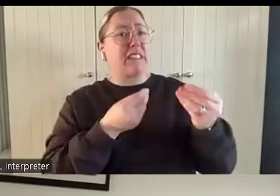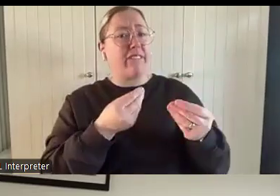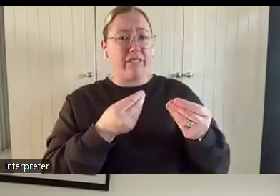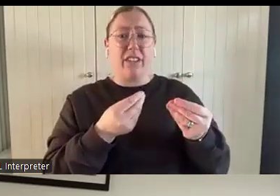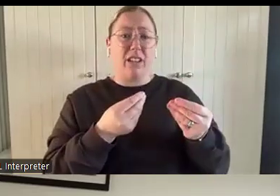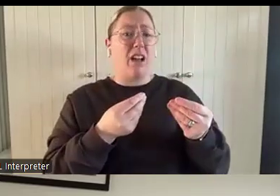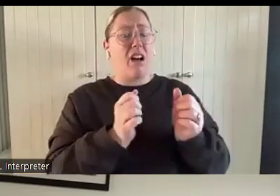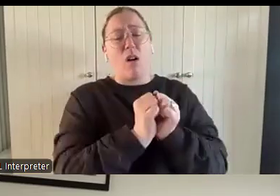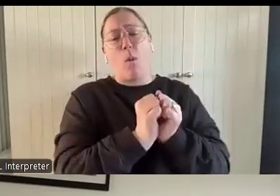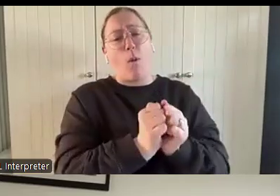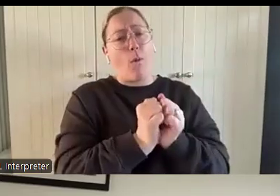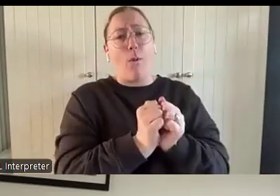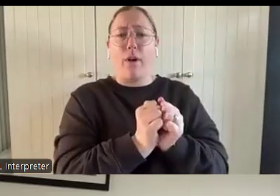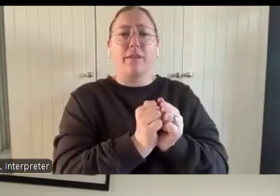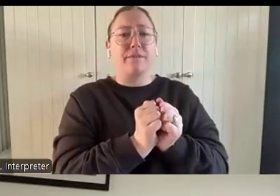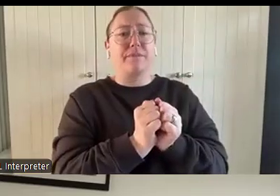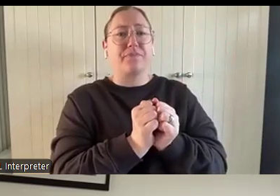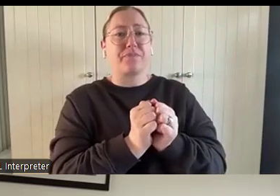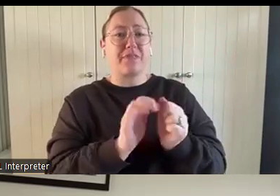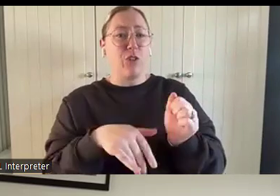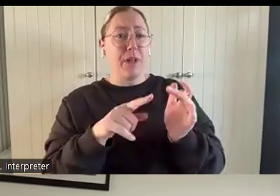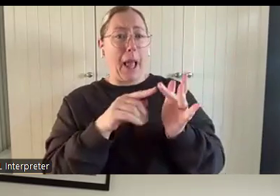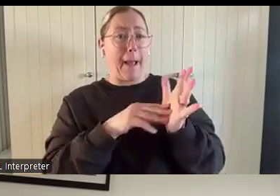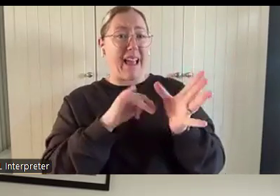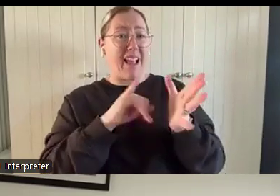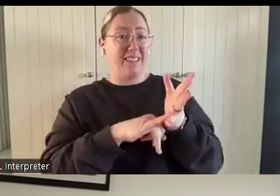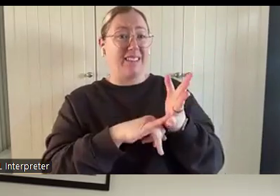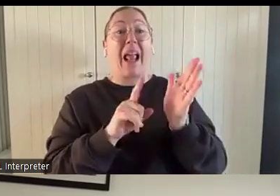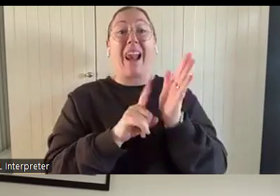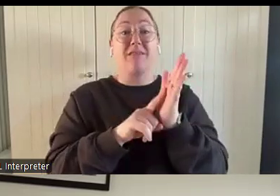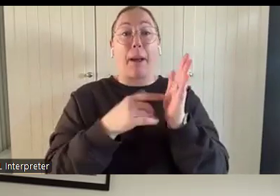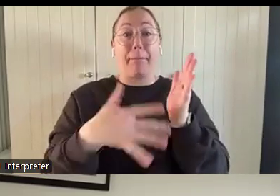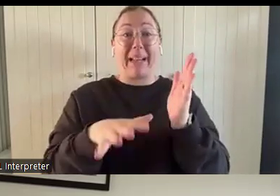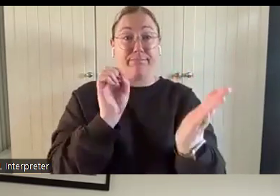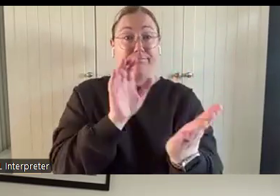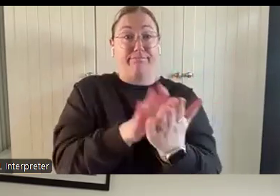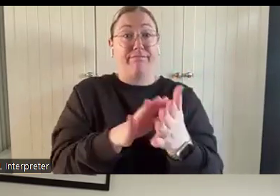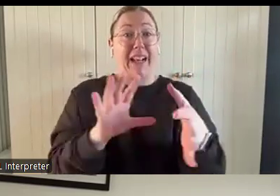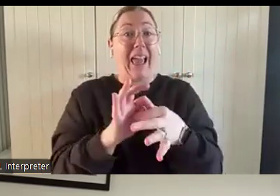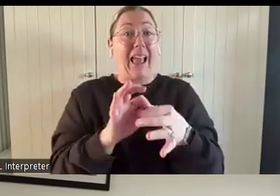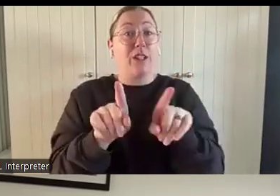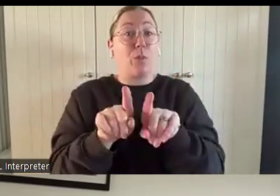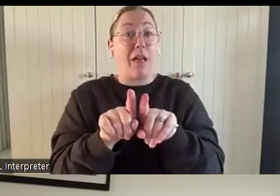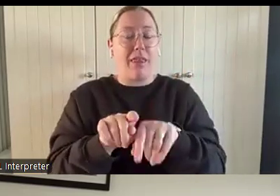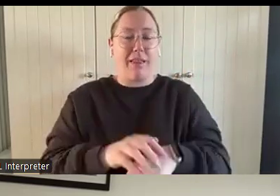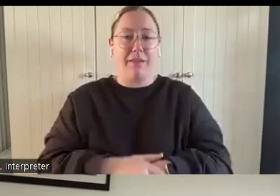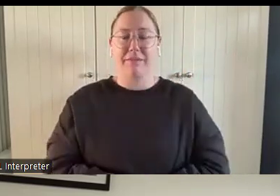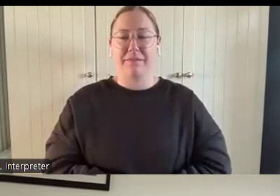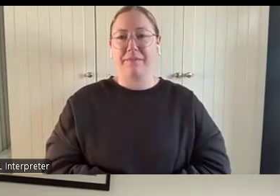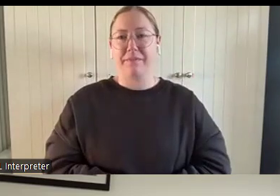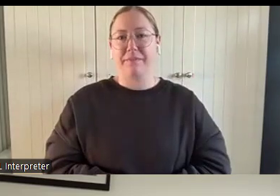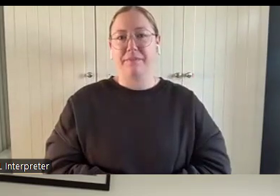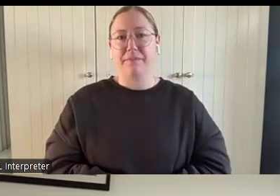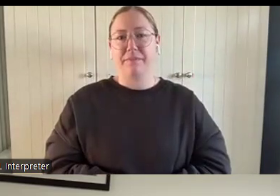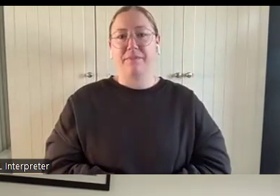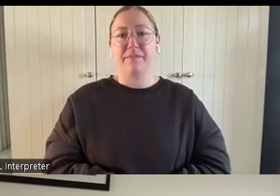IMAS does, and I'm sure Lydia shared the link as well. In terms of just all the things that Activity